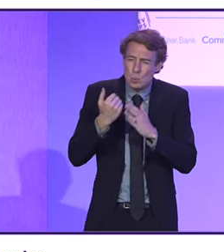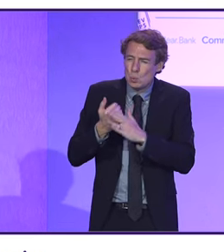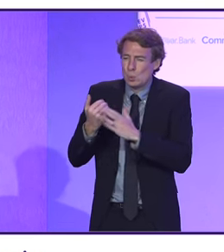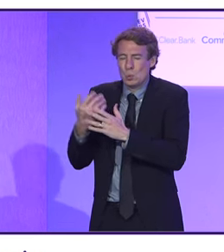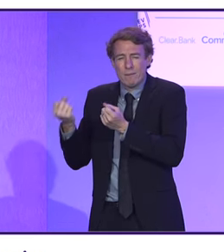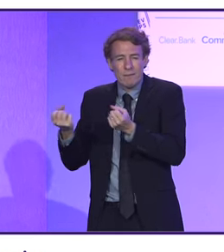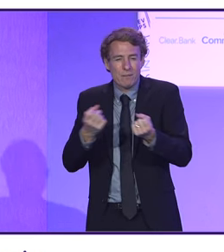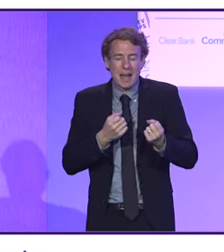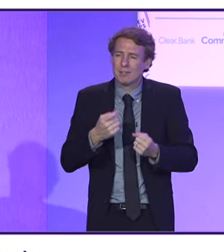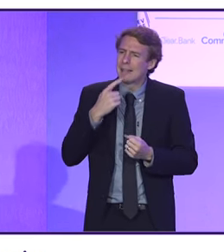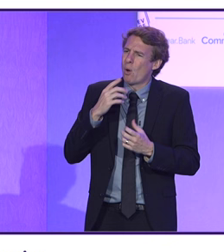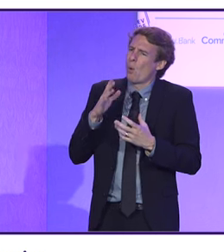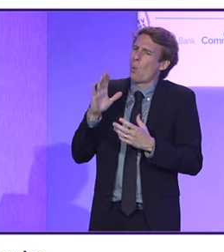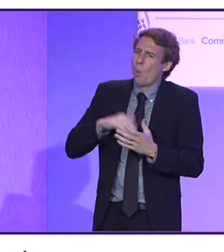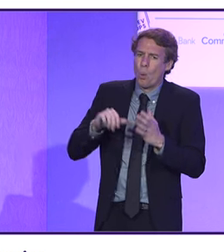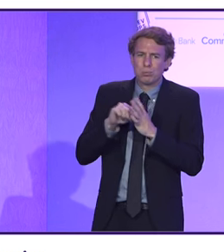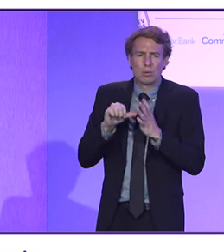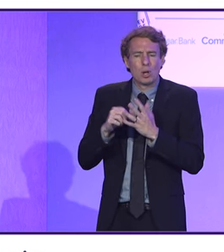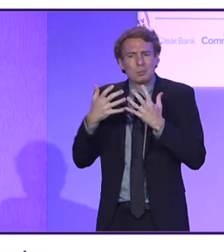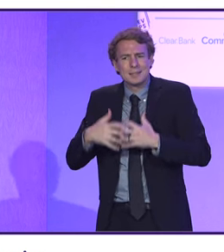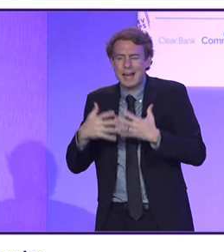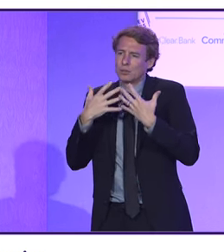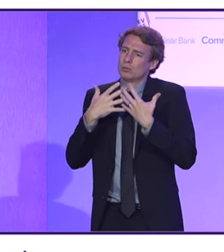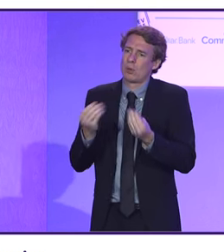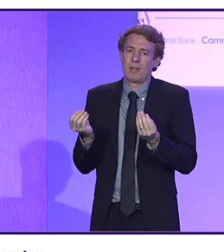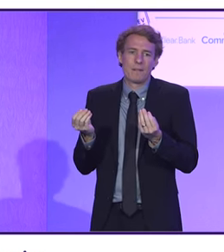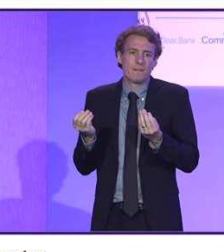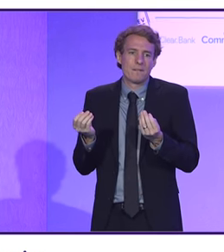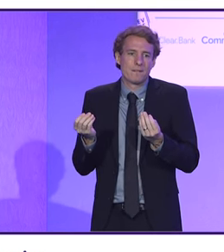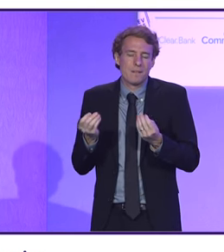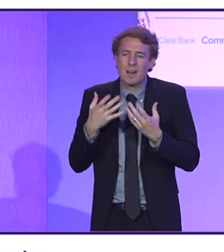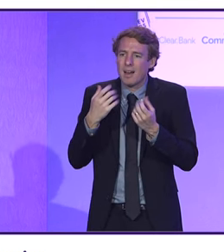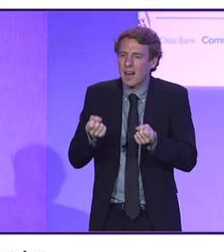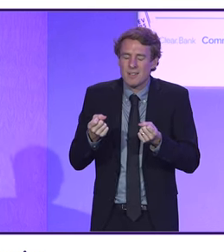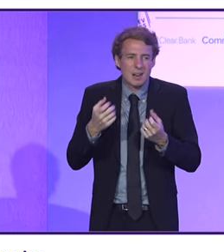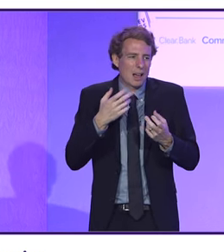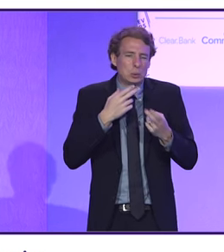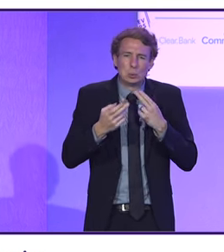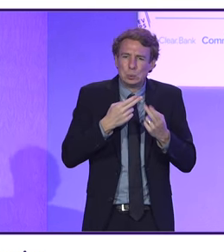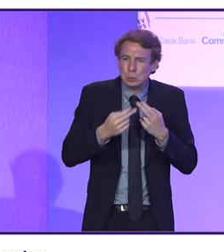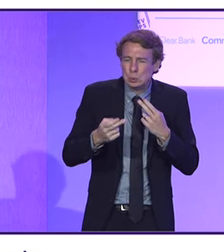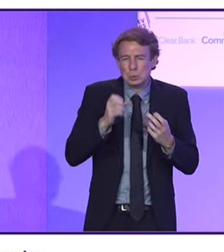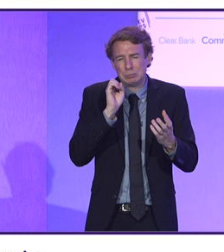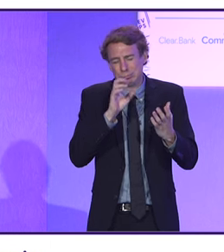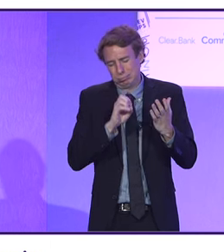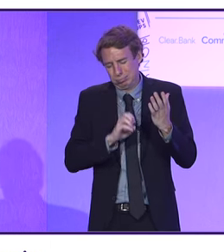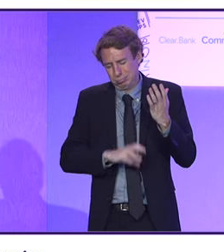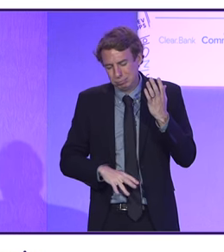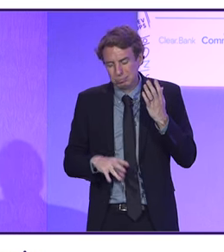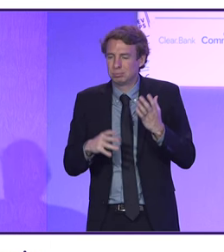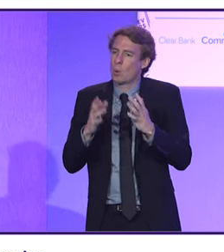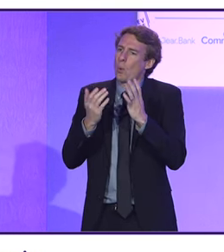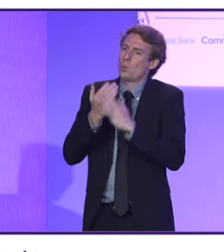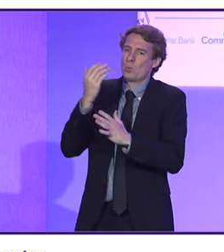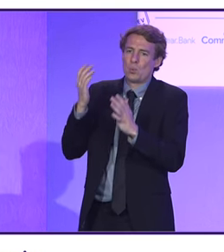right? You can't look sideways without seeing a post on NewStack, InfoQ, every outlet. And every consultancy